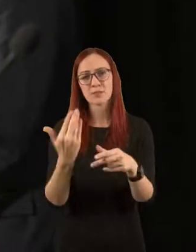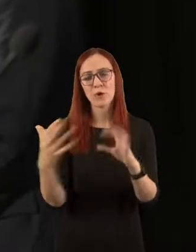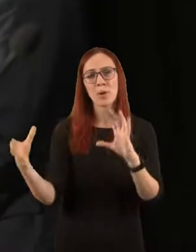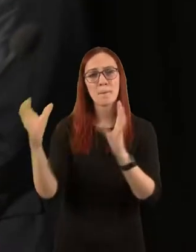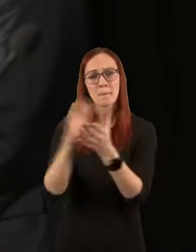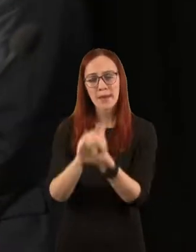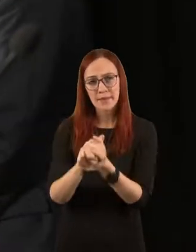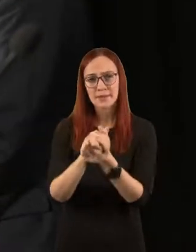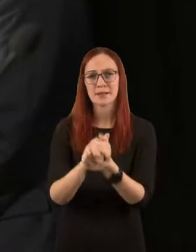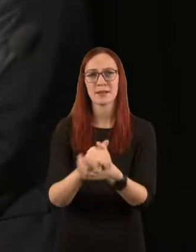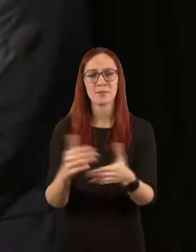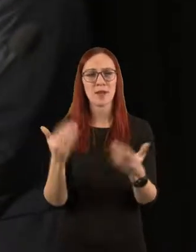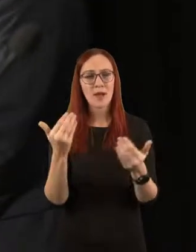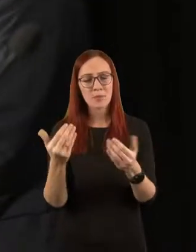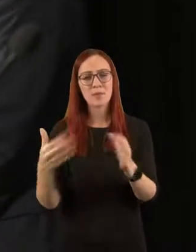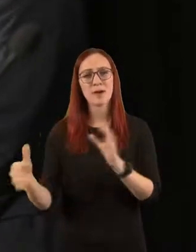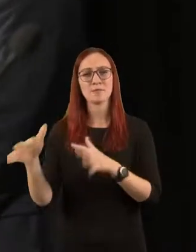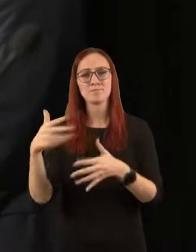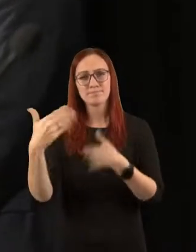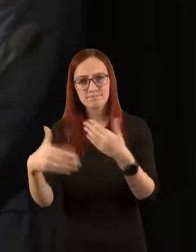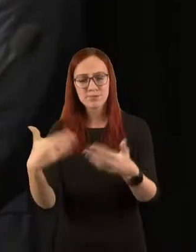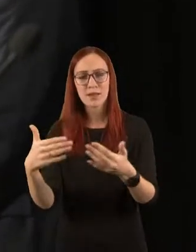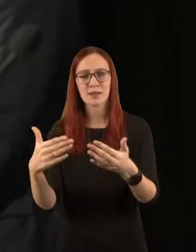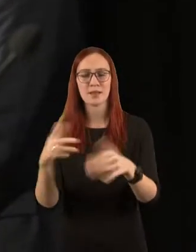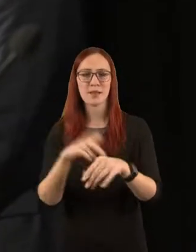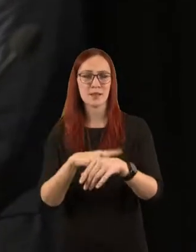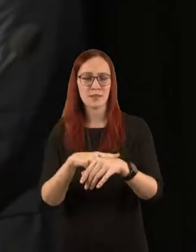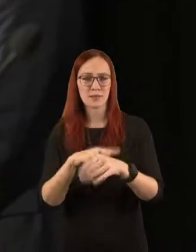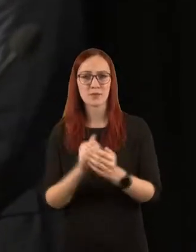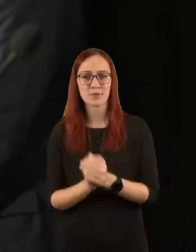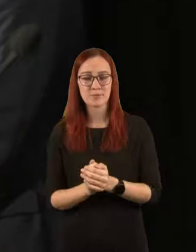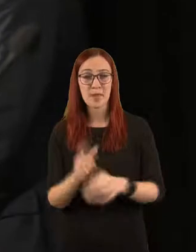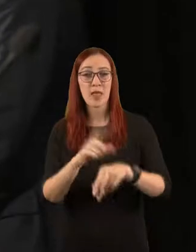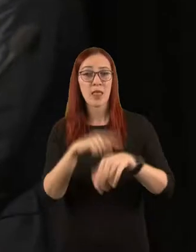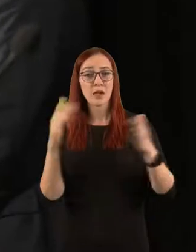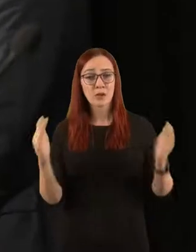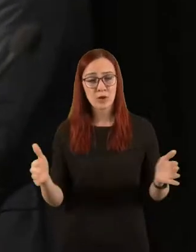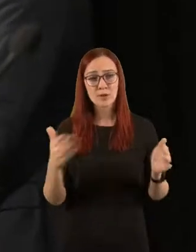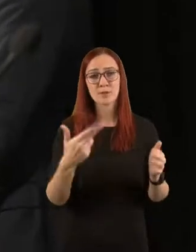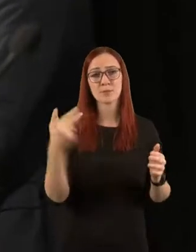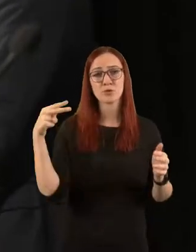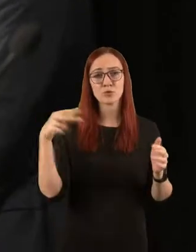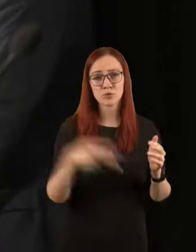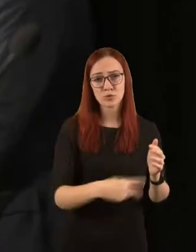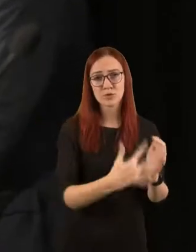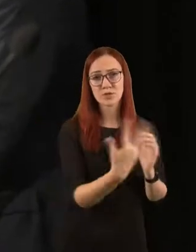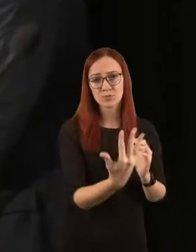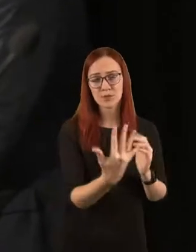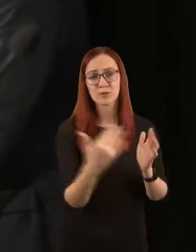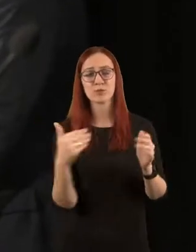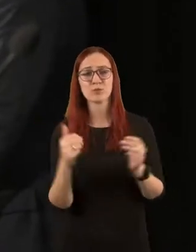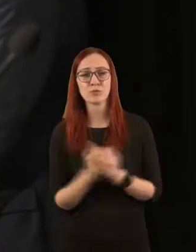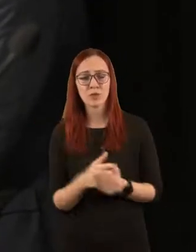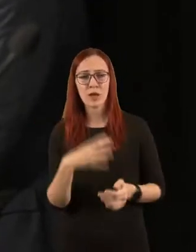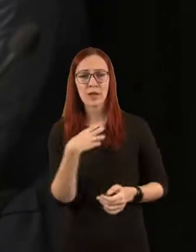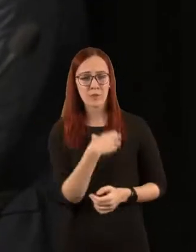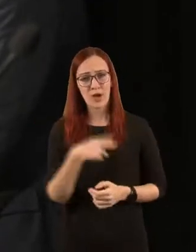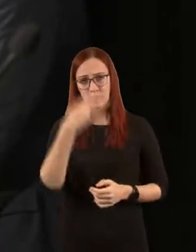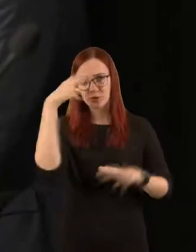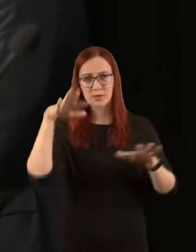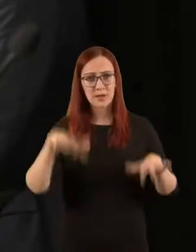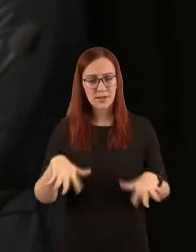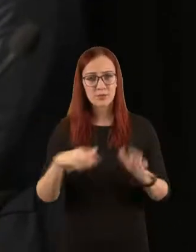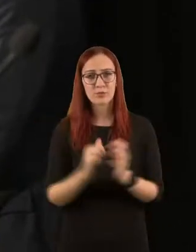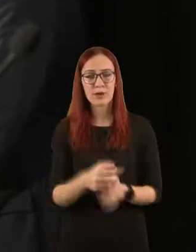For example, the emissions intensity of the Lithuanian economy has fallen significantly. Other environmental pressures have